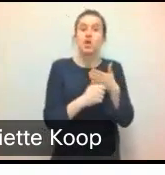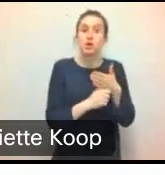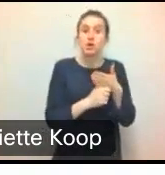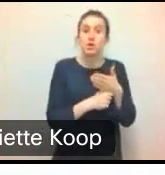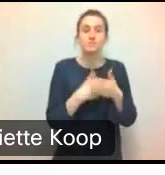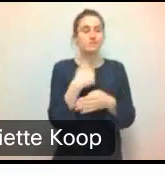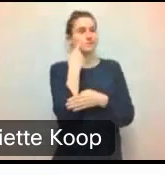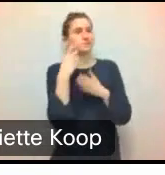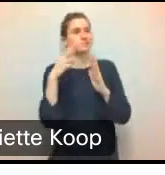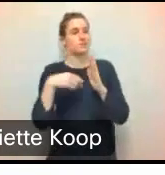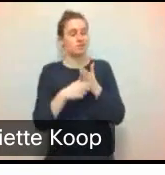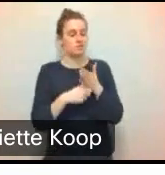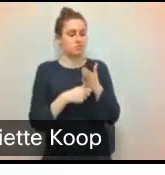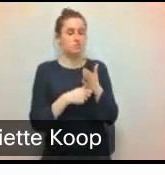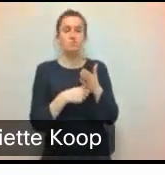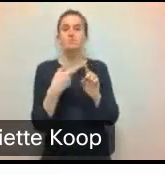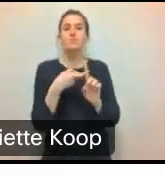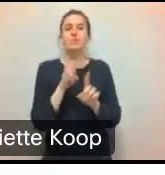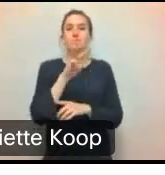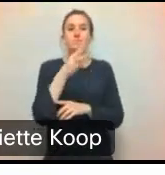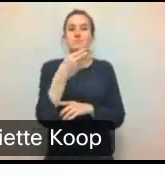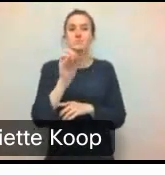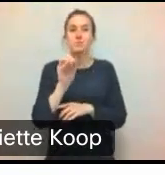read about the World Health Organization,